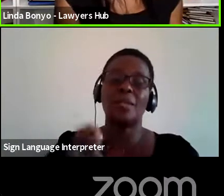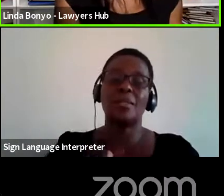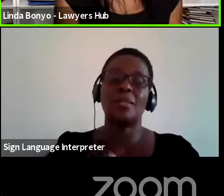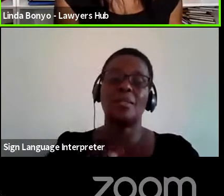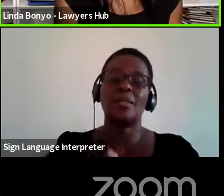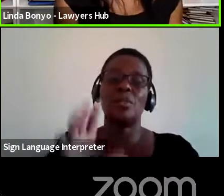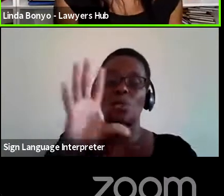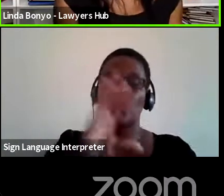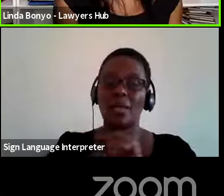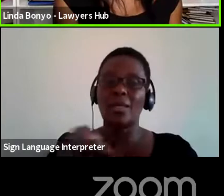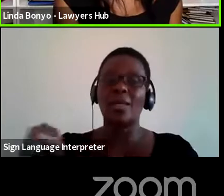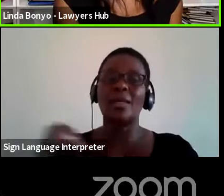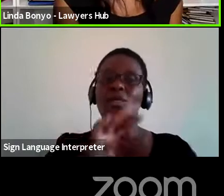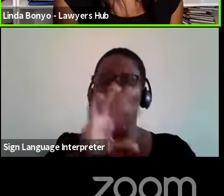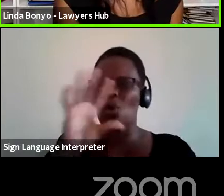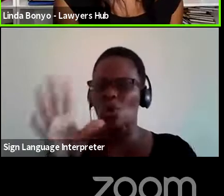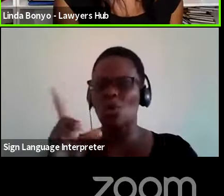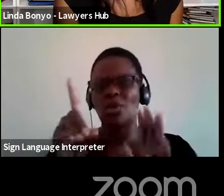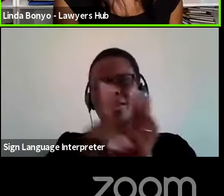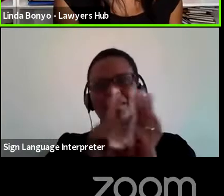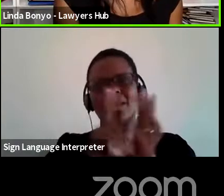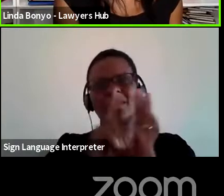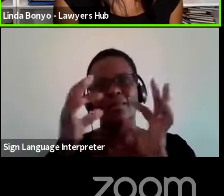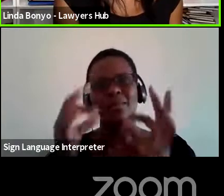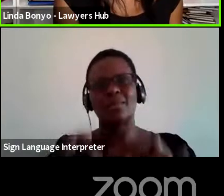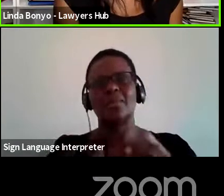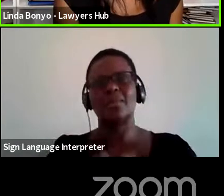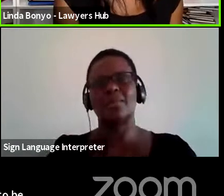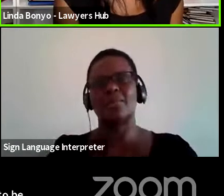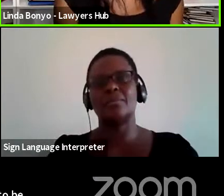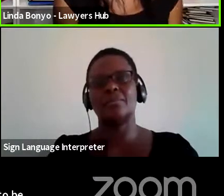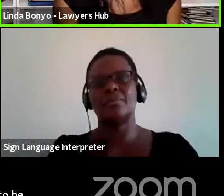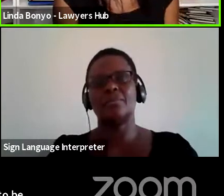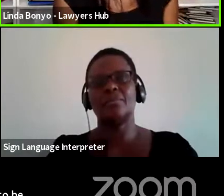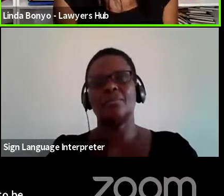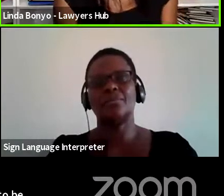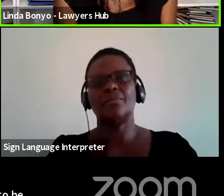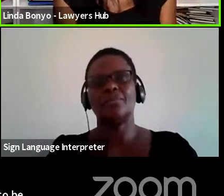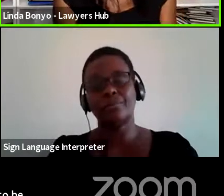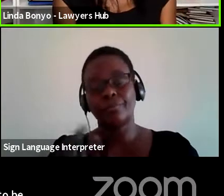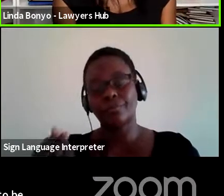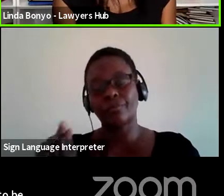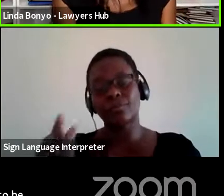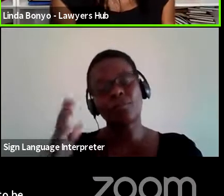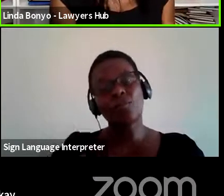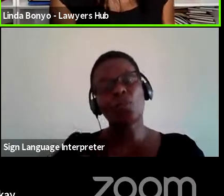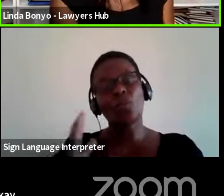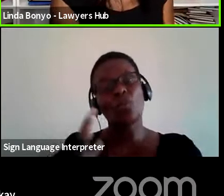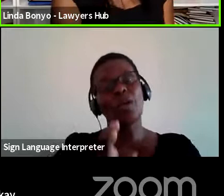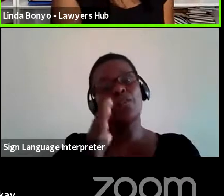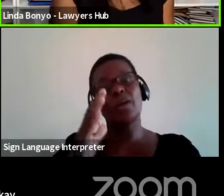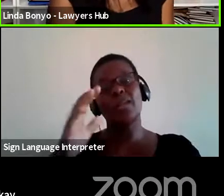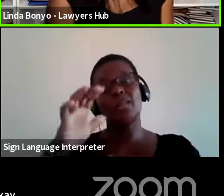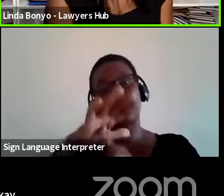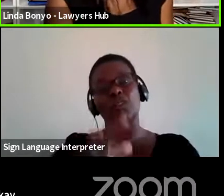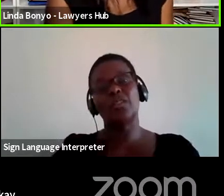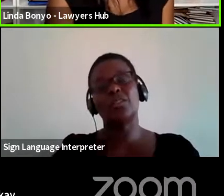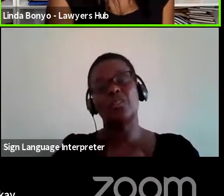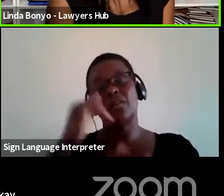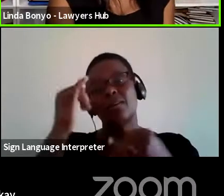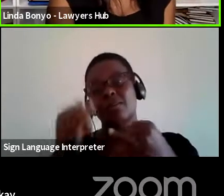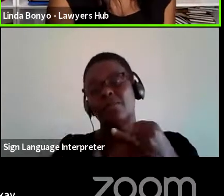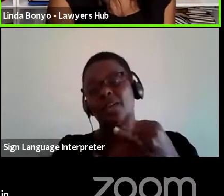analyze exhaustively those data sets to be able to reveal these human rights violations that occur on these online platforms. And then finally, I think in